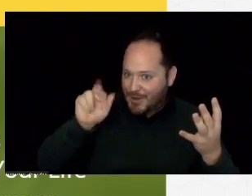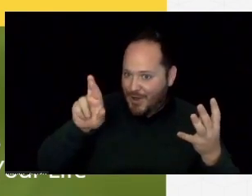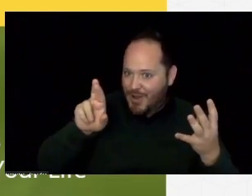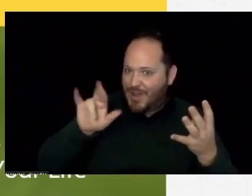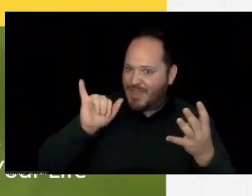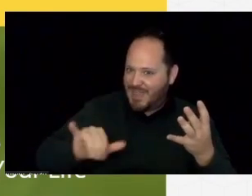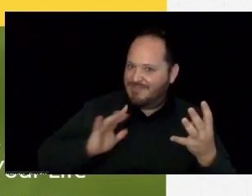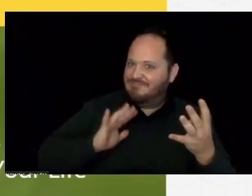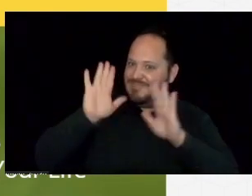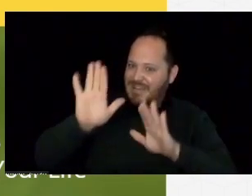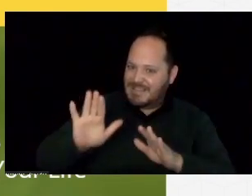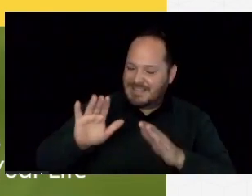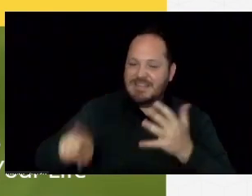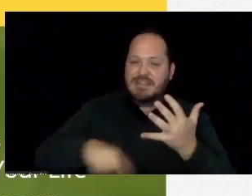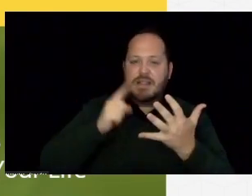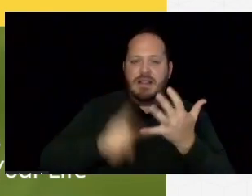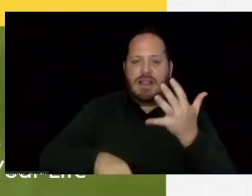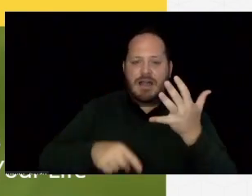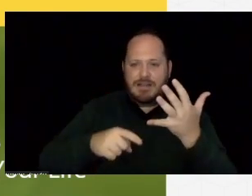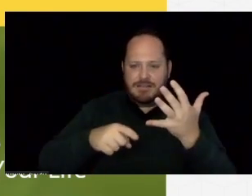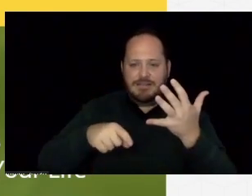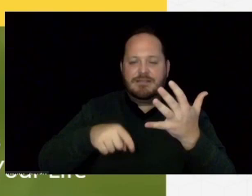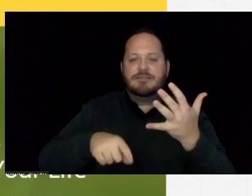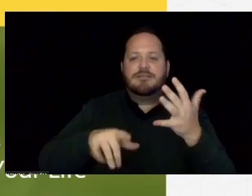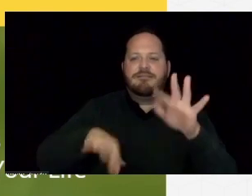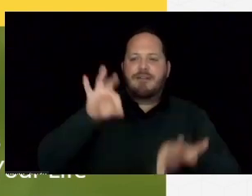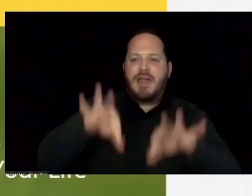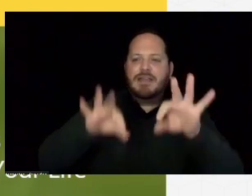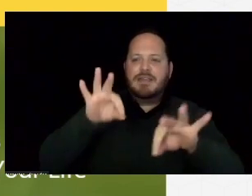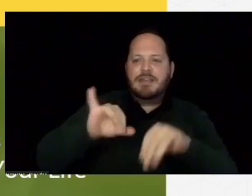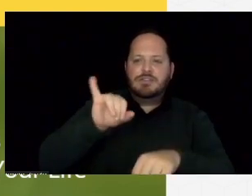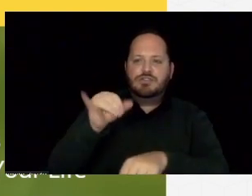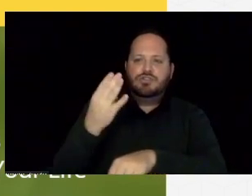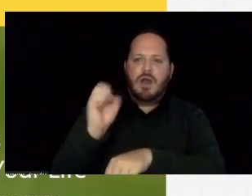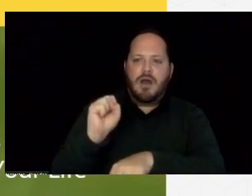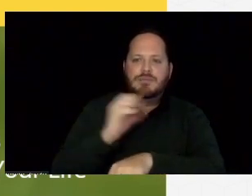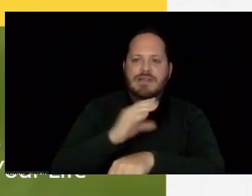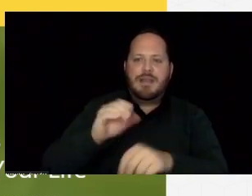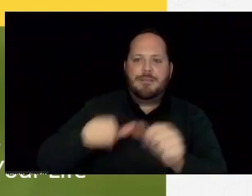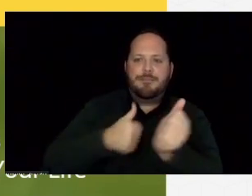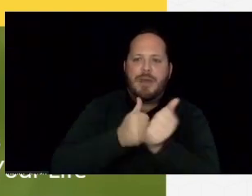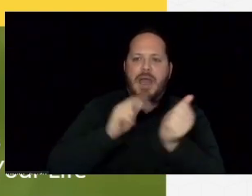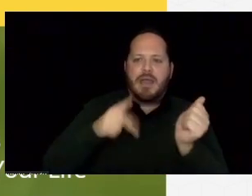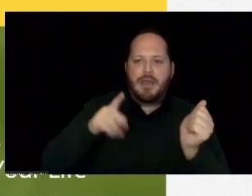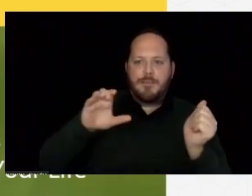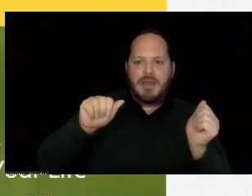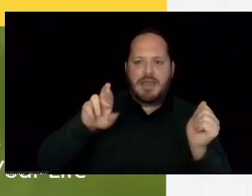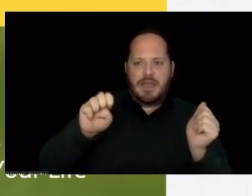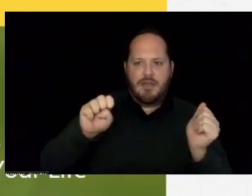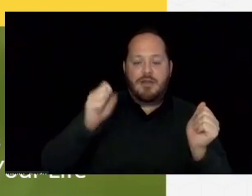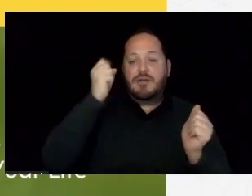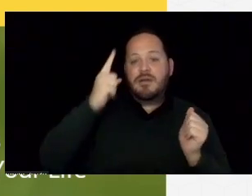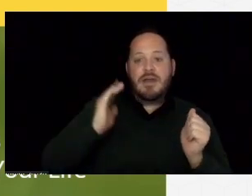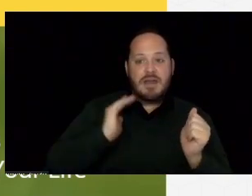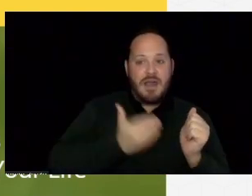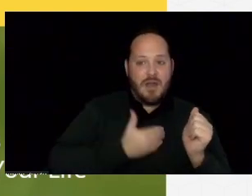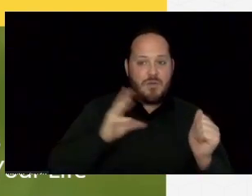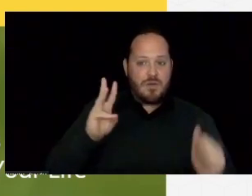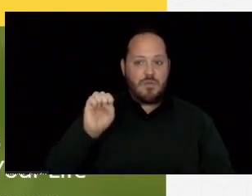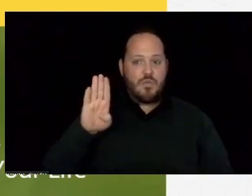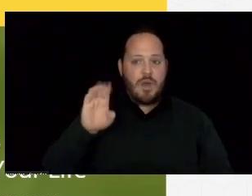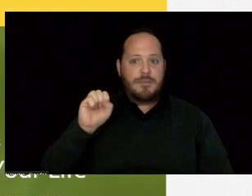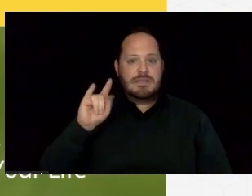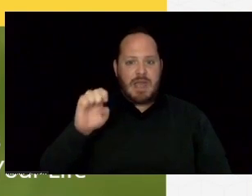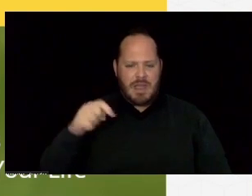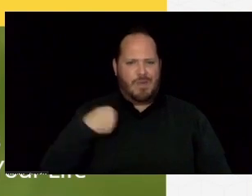toggle is finding jobs and backup care. We update this website frequently, so please keep